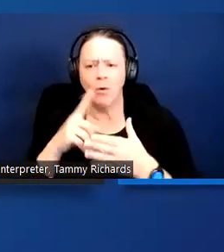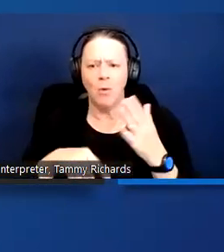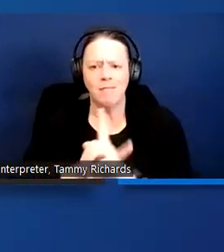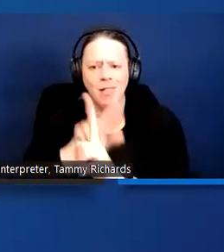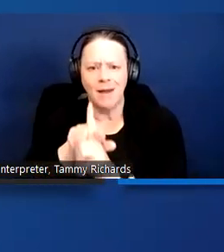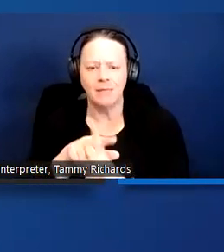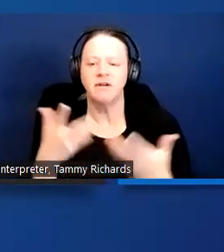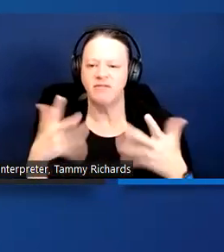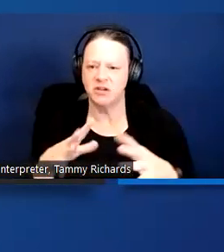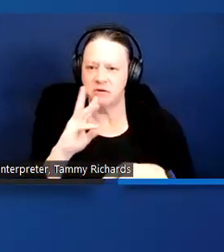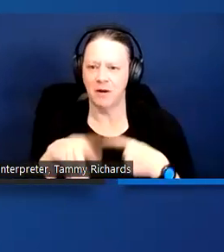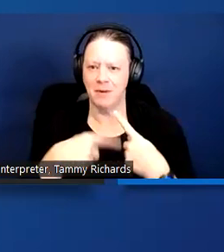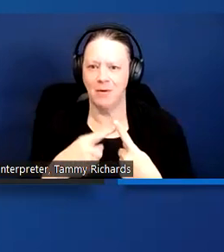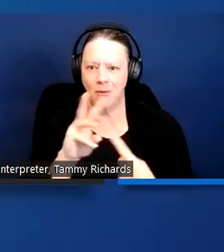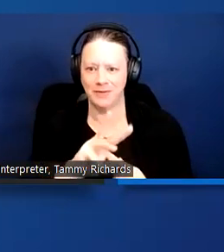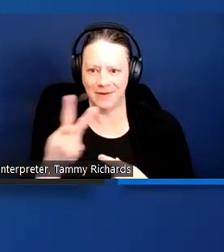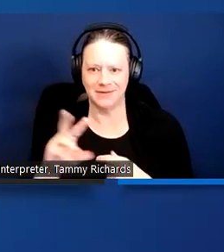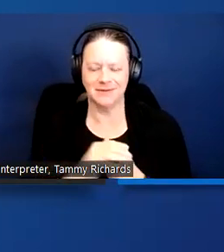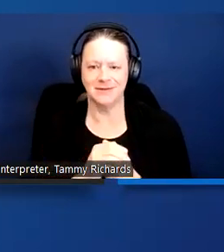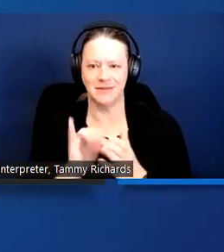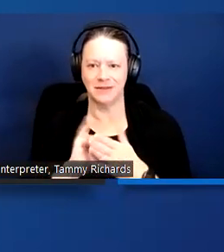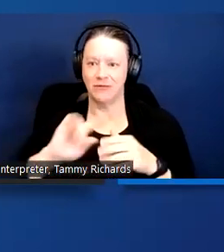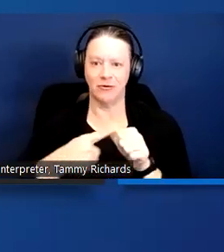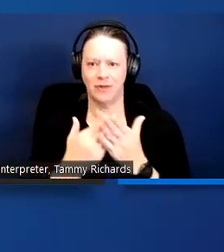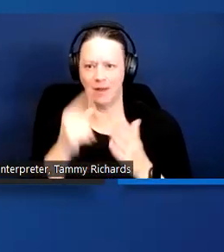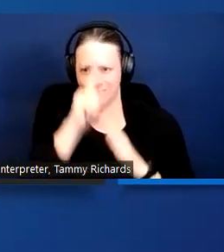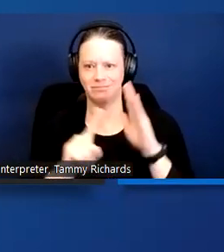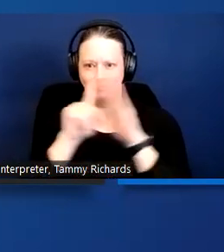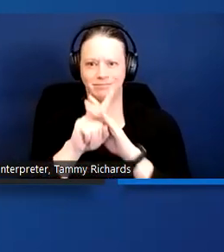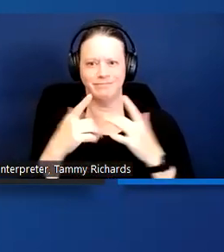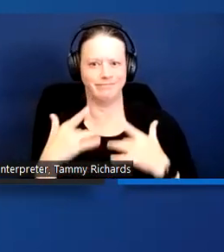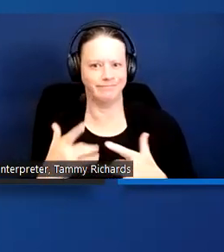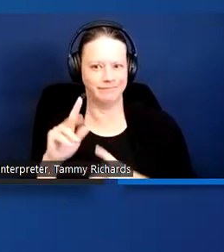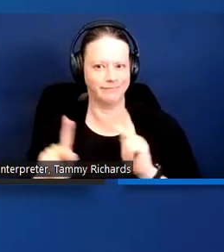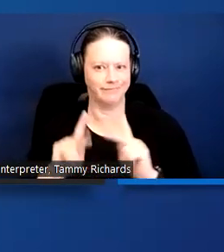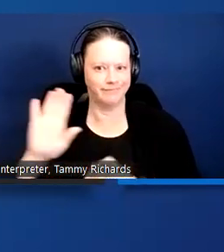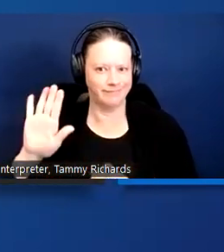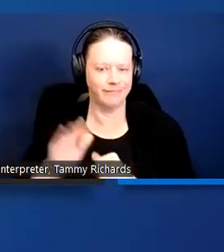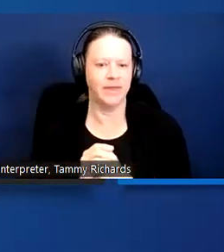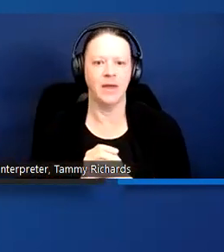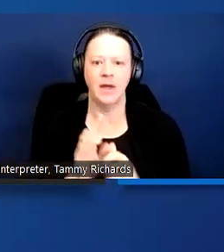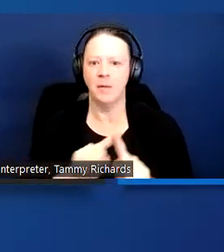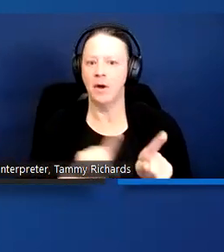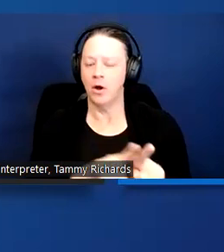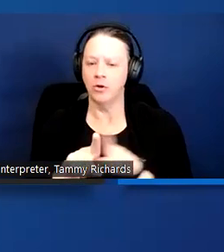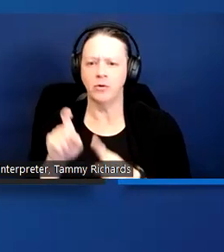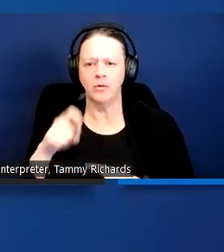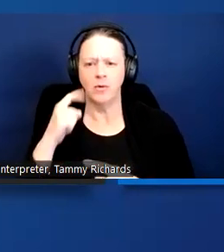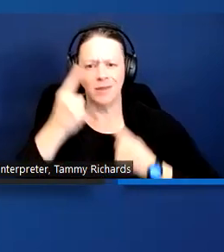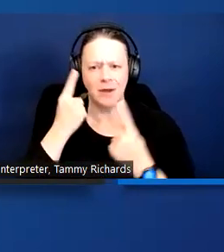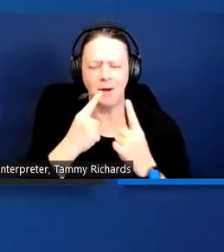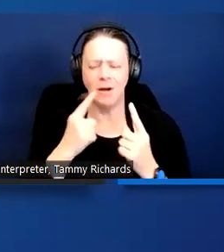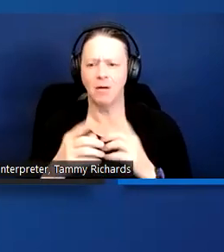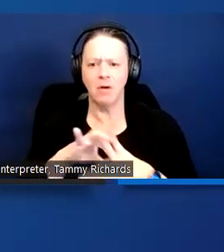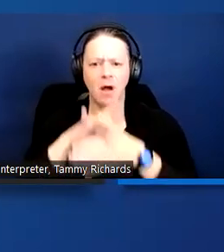websites. That's, again, the first thing people think of. But we also need to think about the content. What also is in